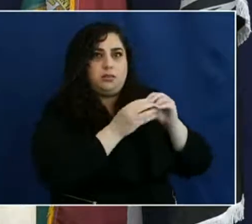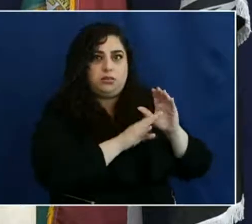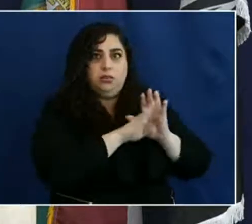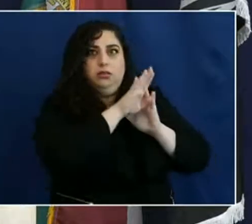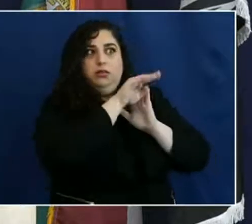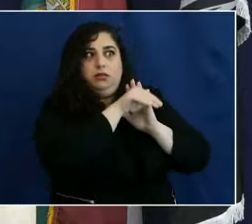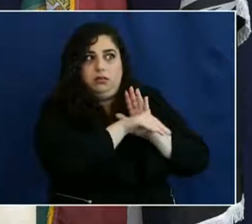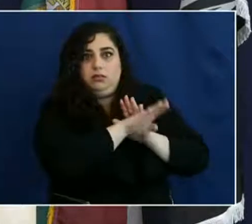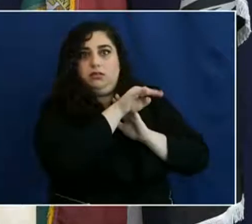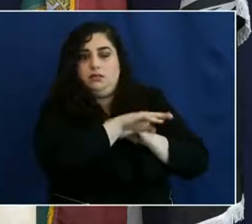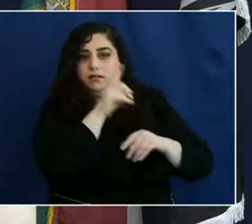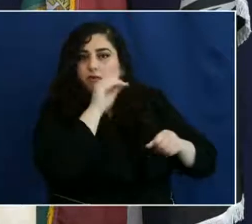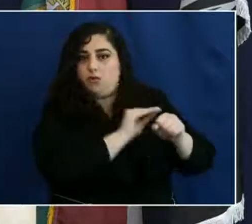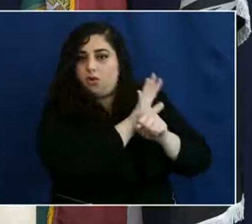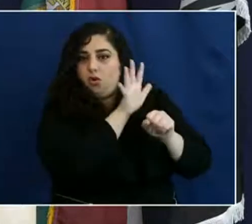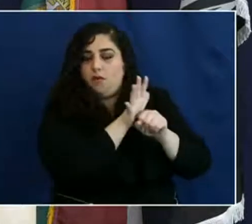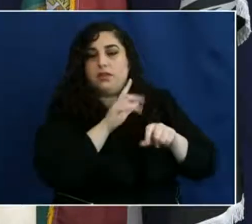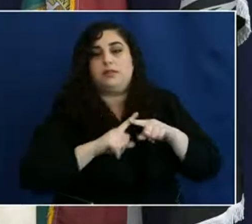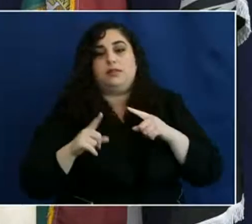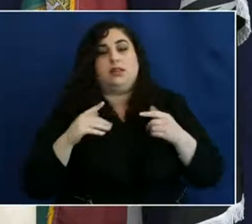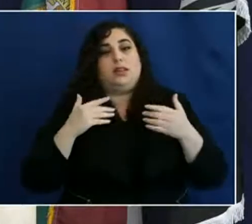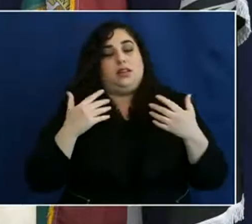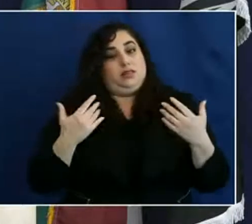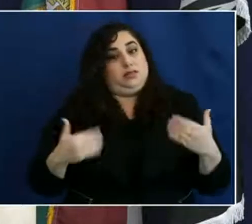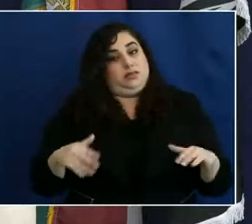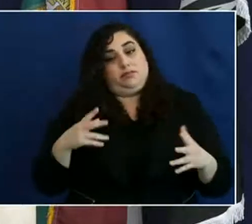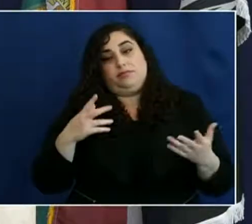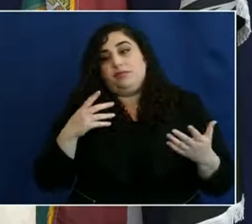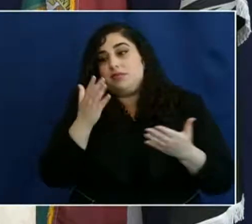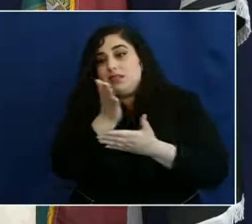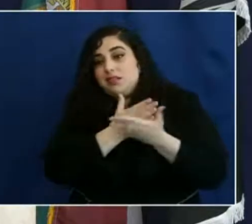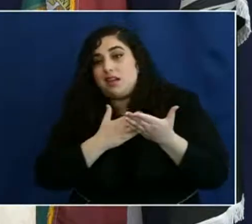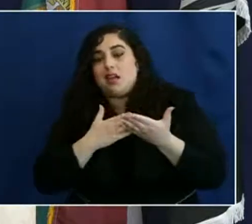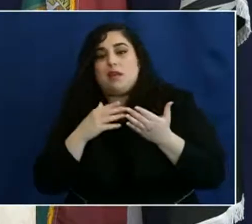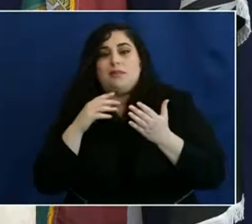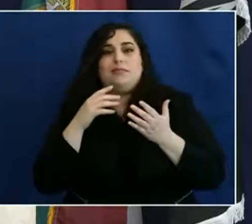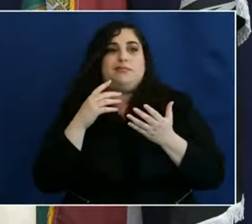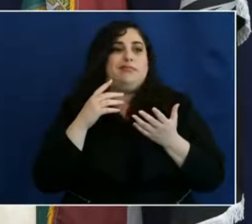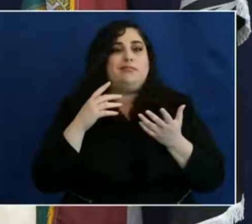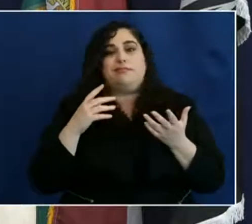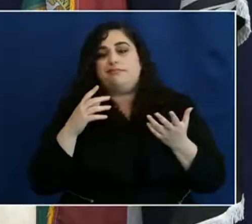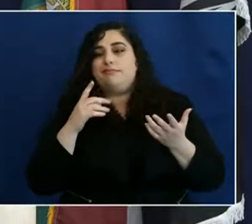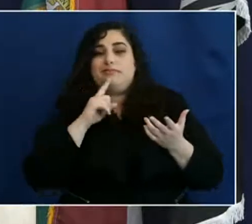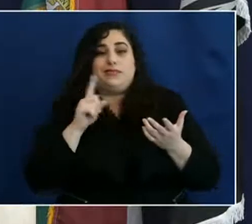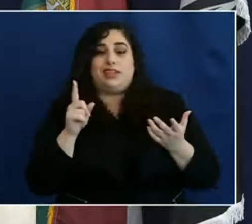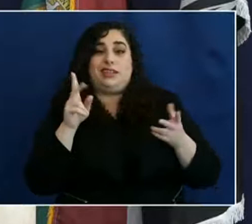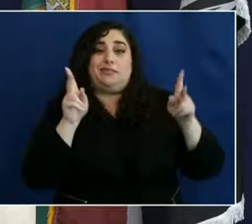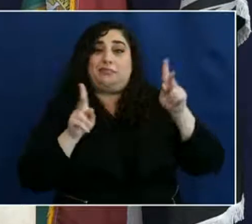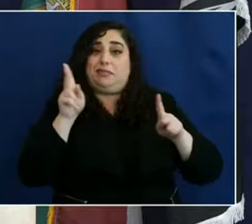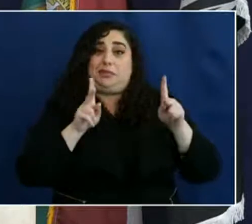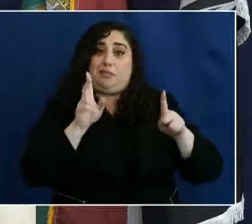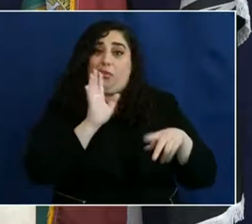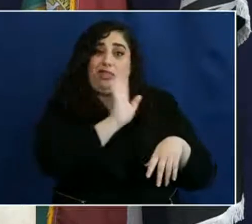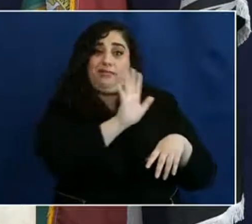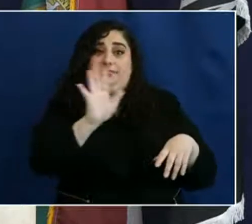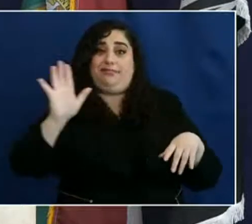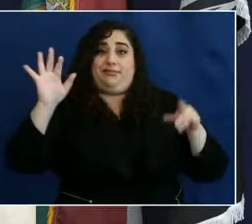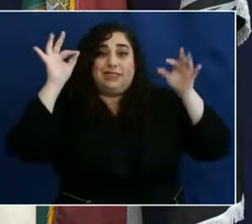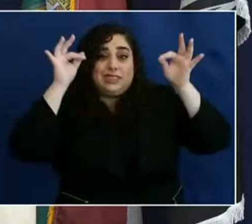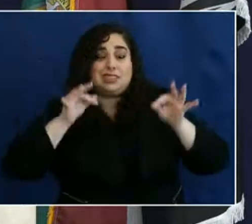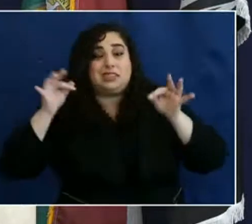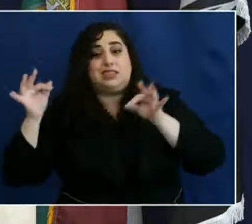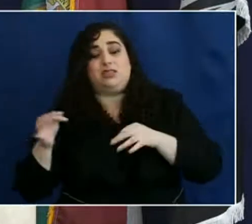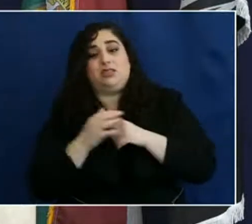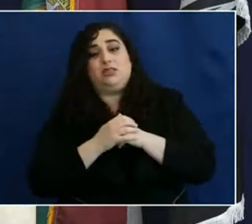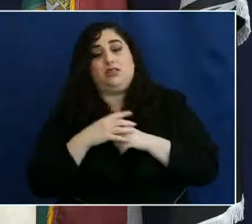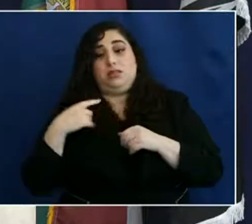by the nature of COVID and perhaps some seasonality, but certainly some driven by individuals' decisions. We just encourage people to continue to be safe. We are moving